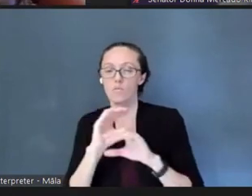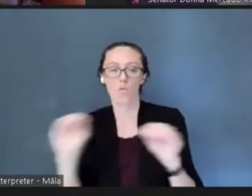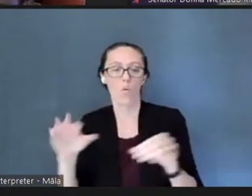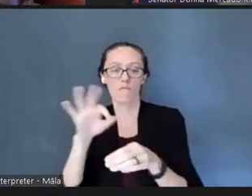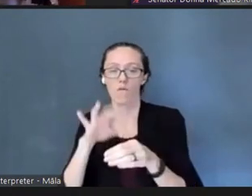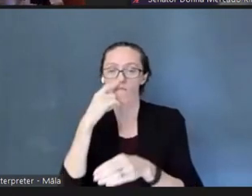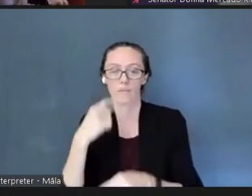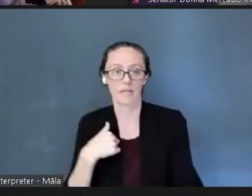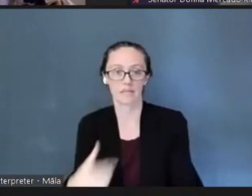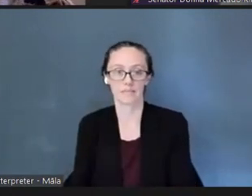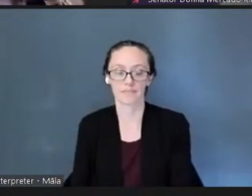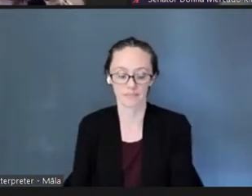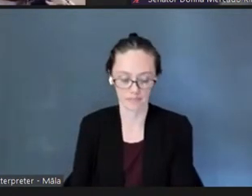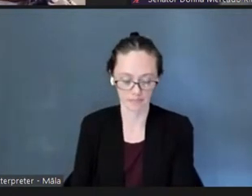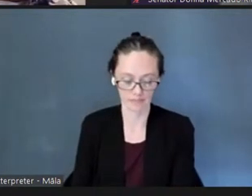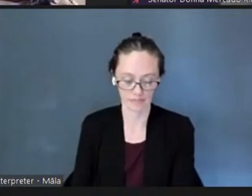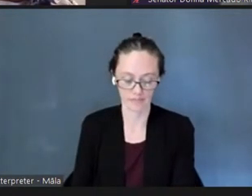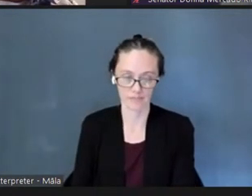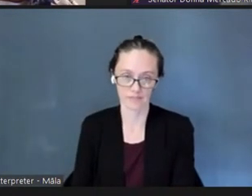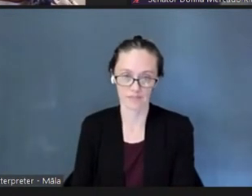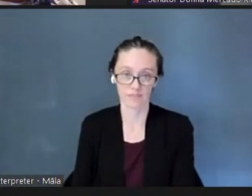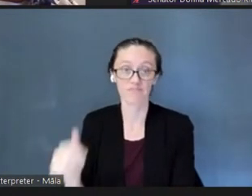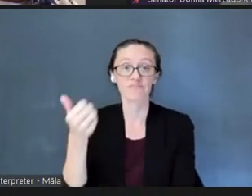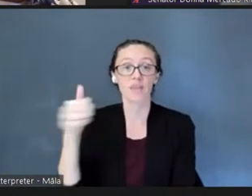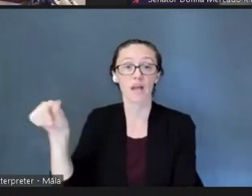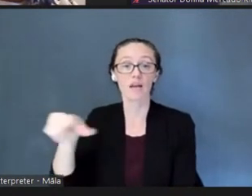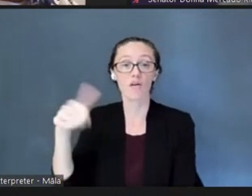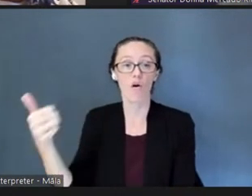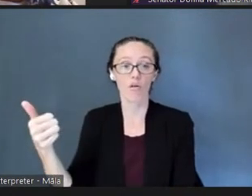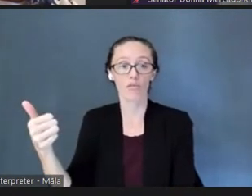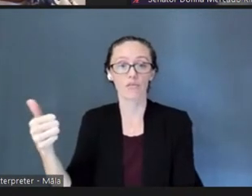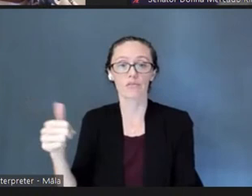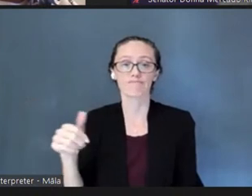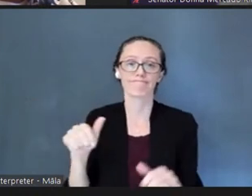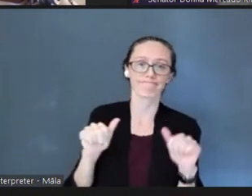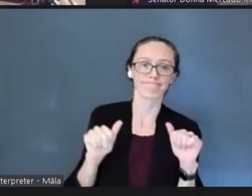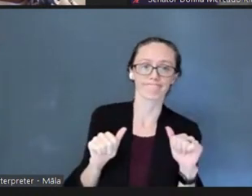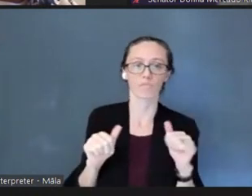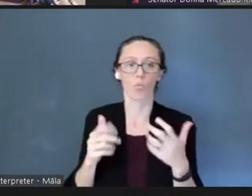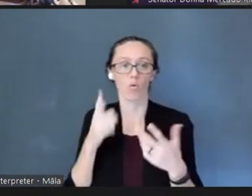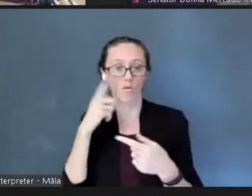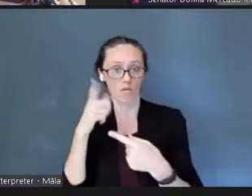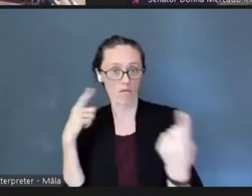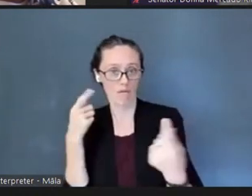No vote for Senator Favela. Any other reservations or opposition?